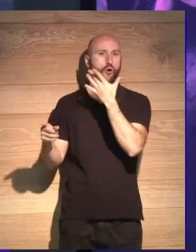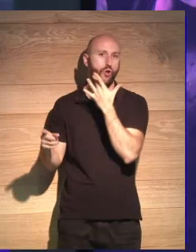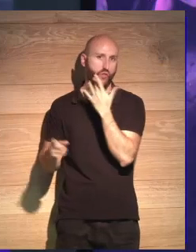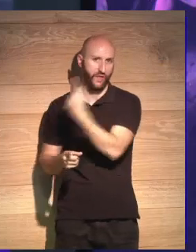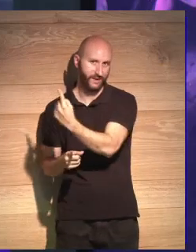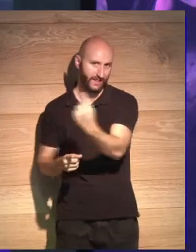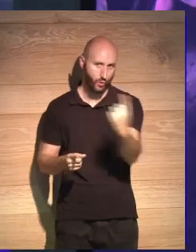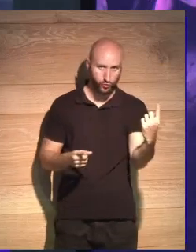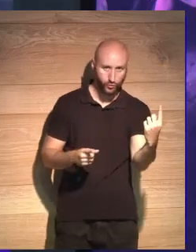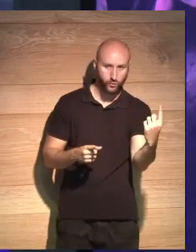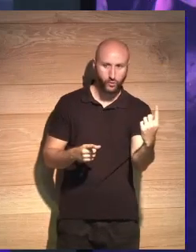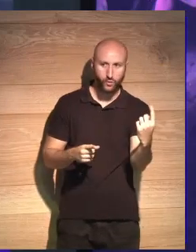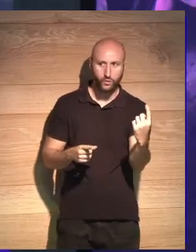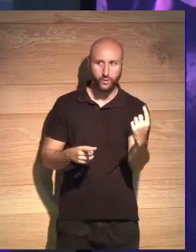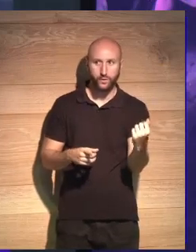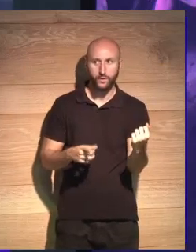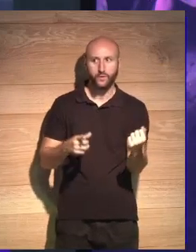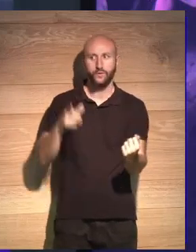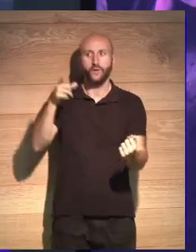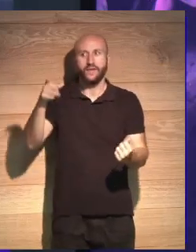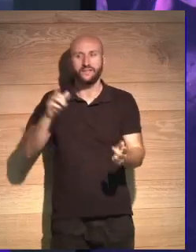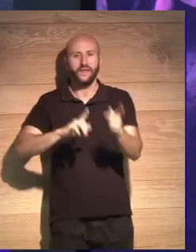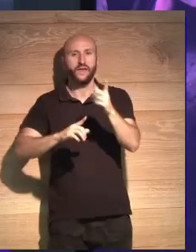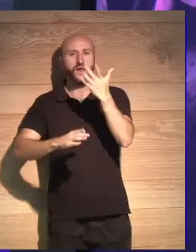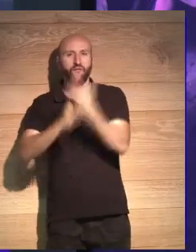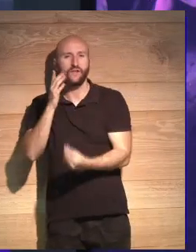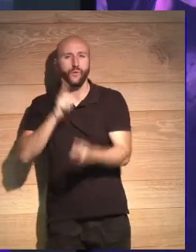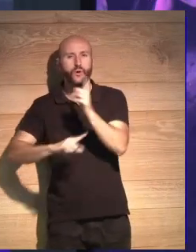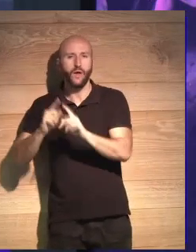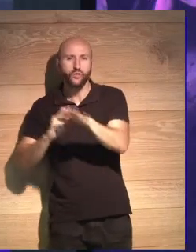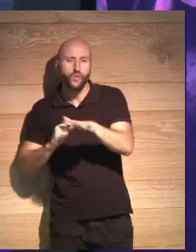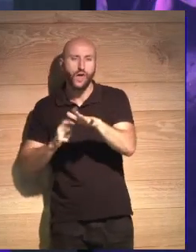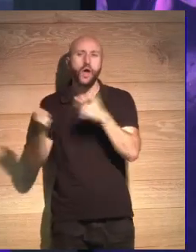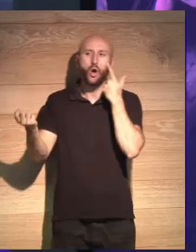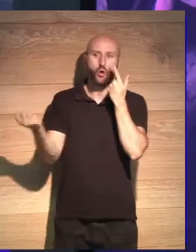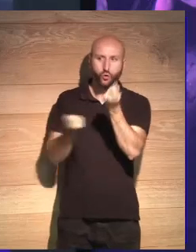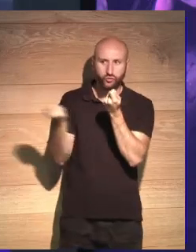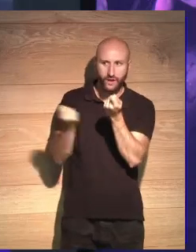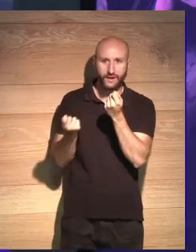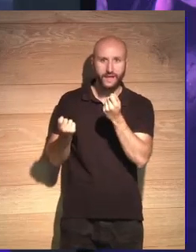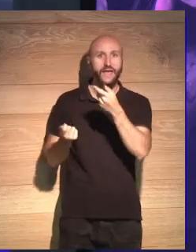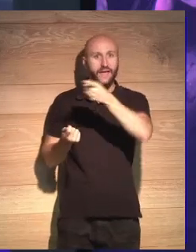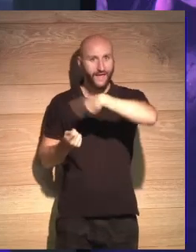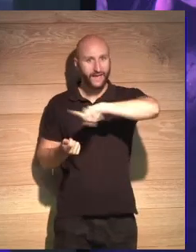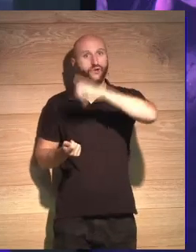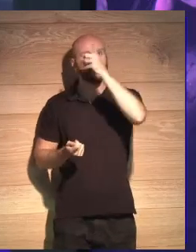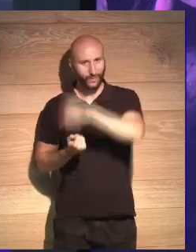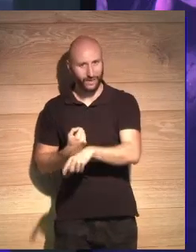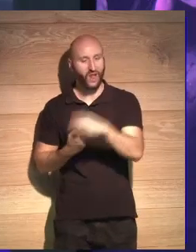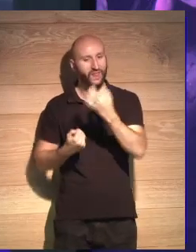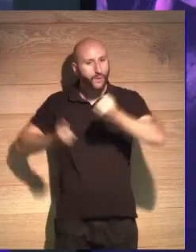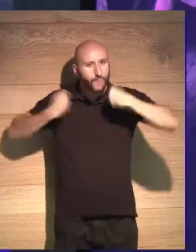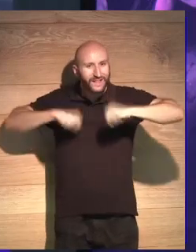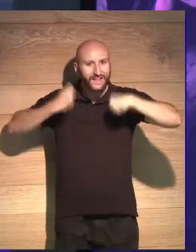So first, I need to learn all players where they are weak, where are